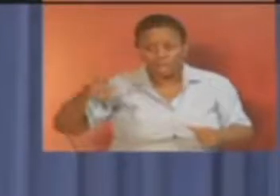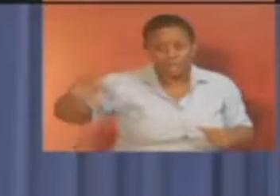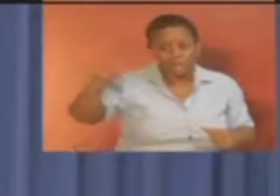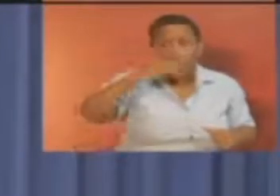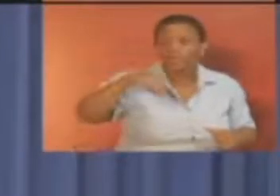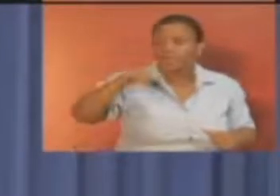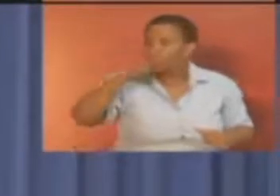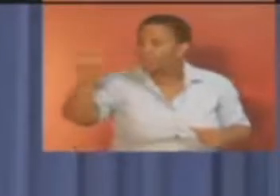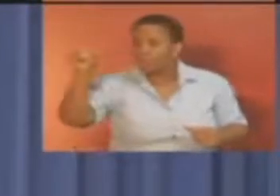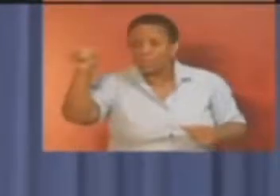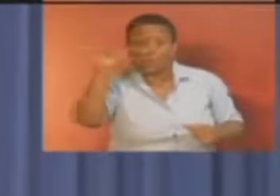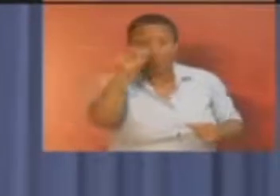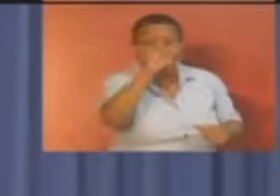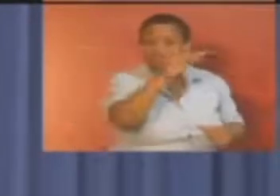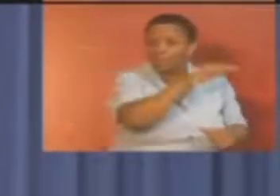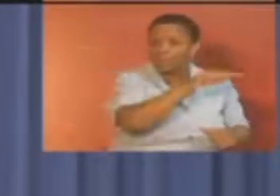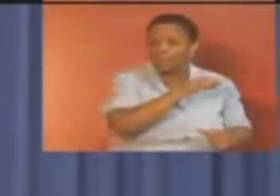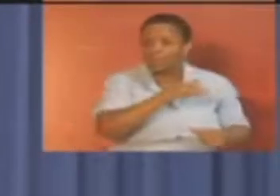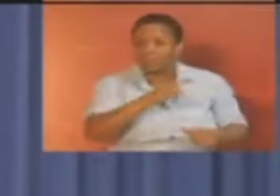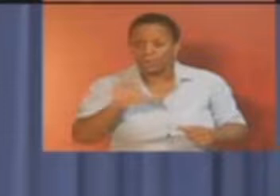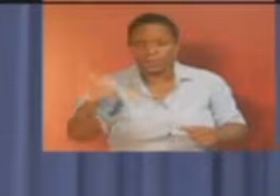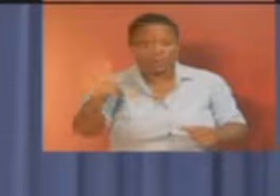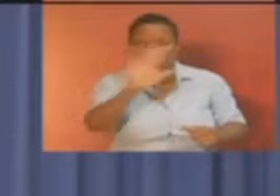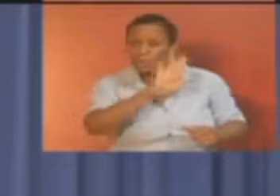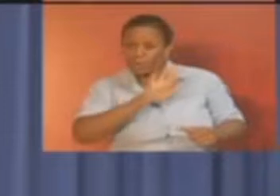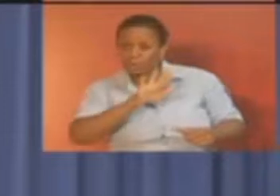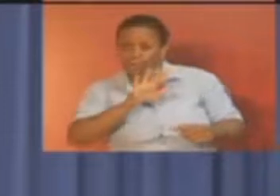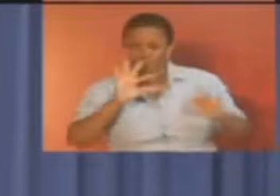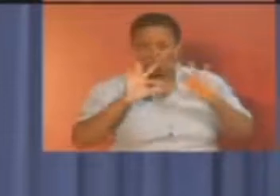peer pressure is a great